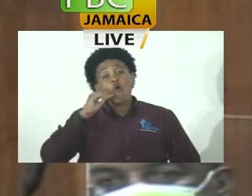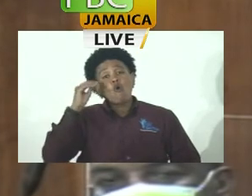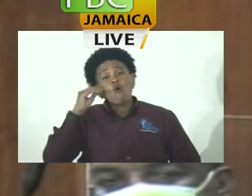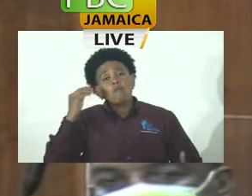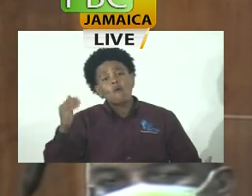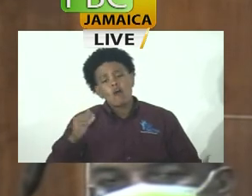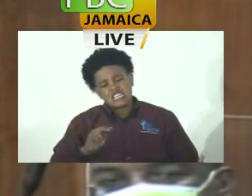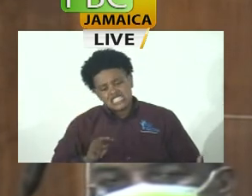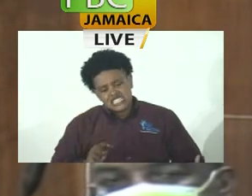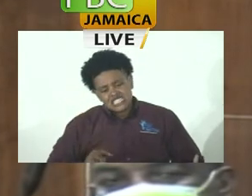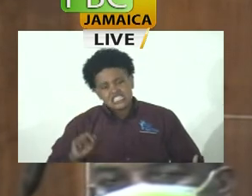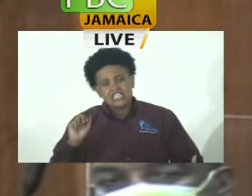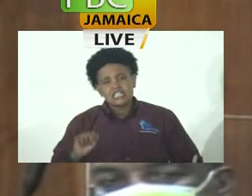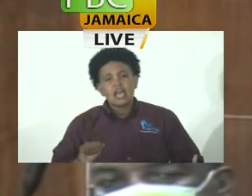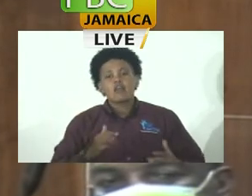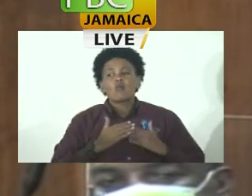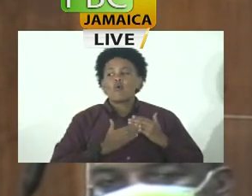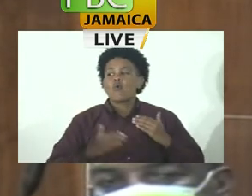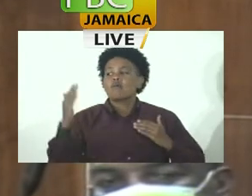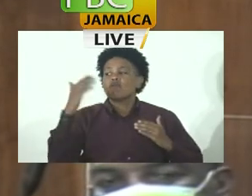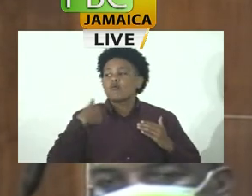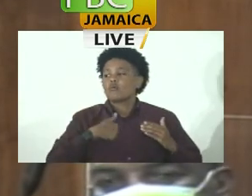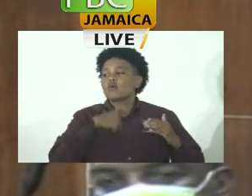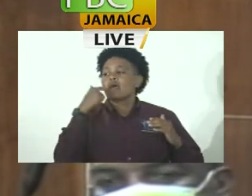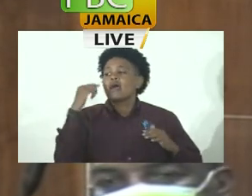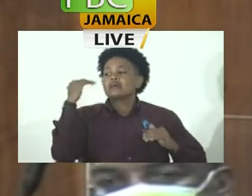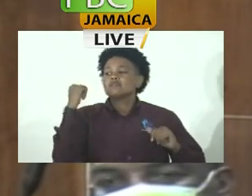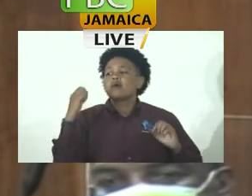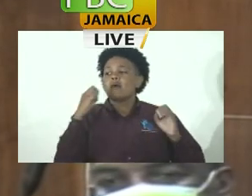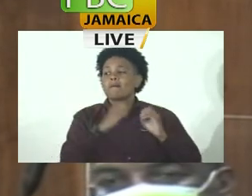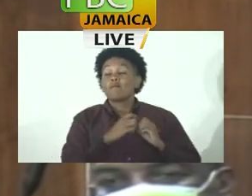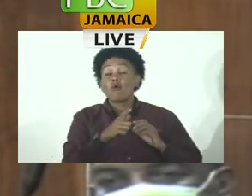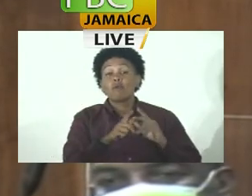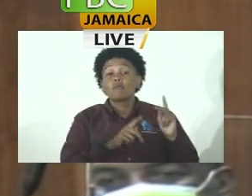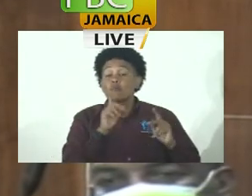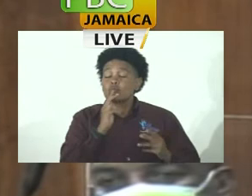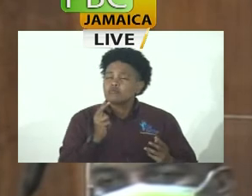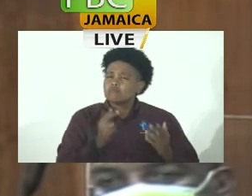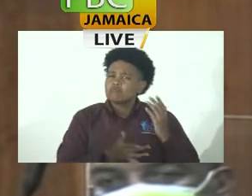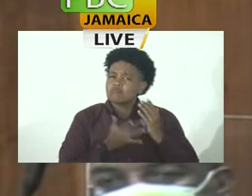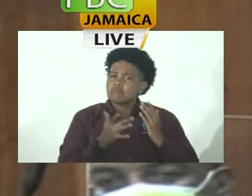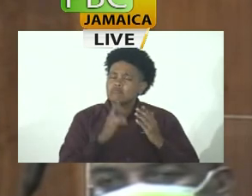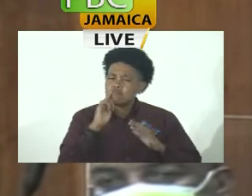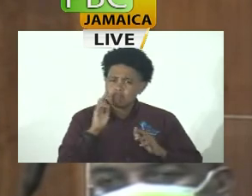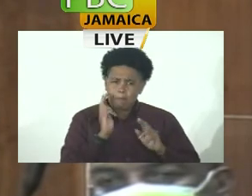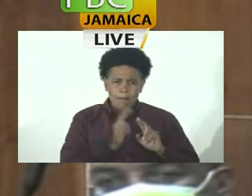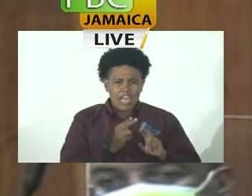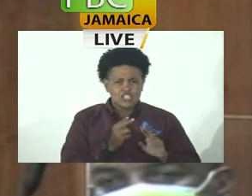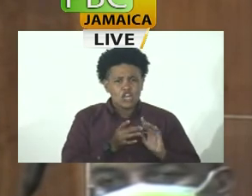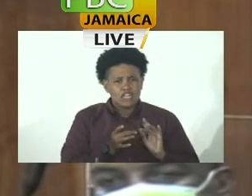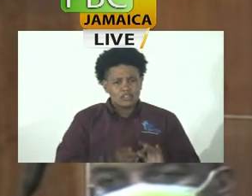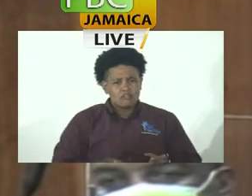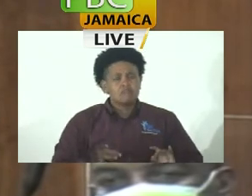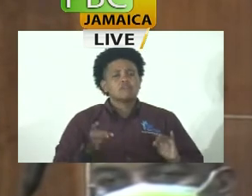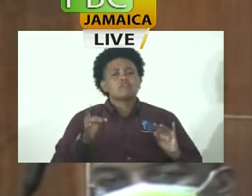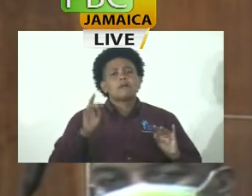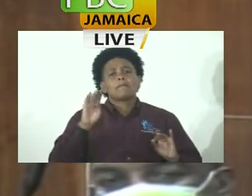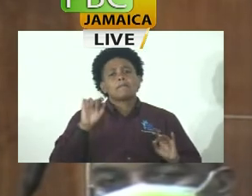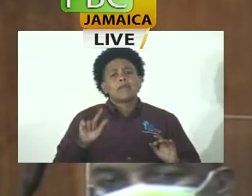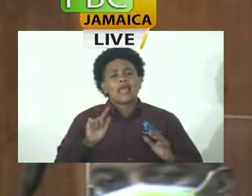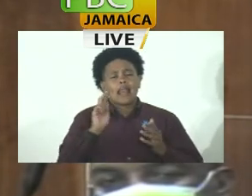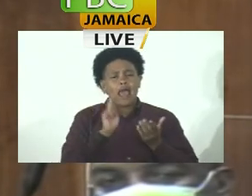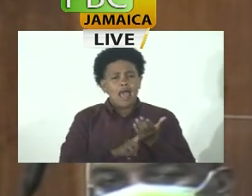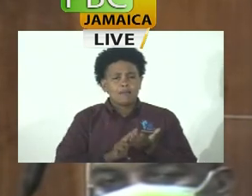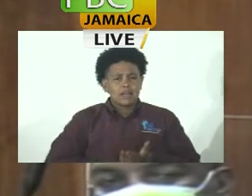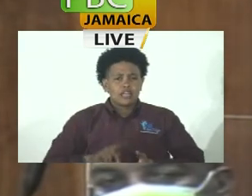forward madam speaker we expect that more courts will use technology to deal with mentioned matters bill applications and